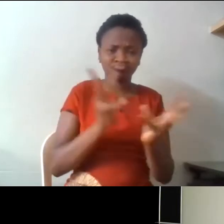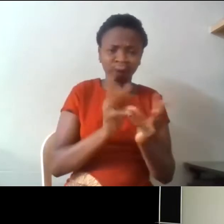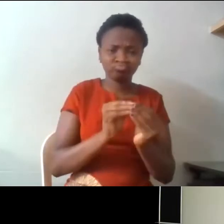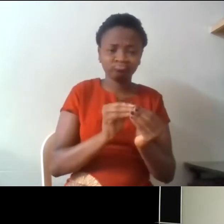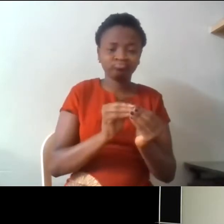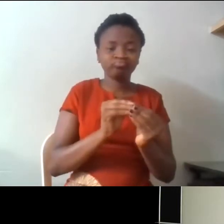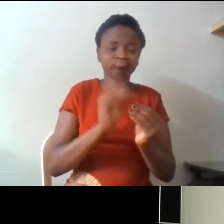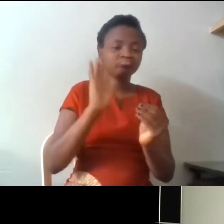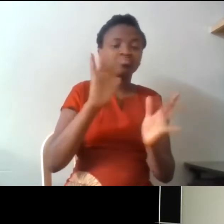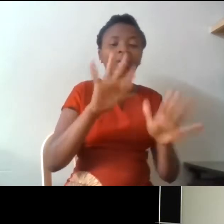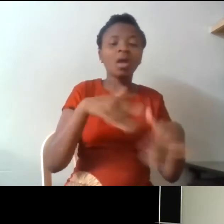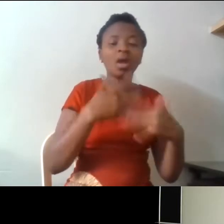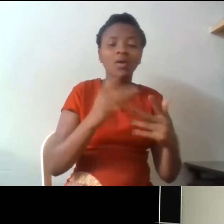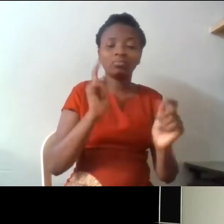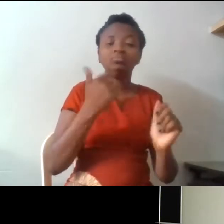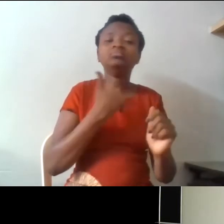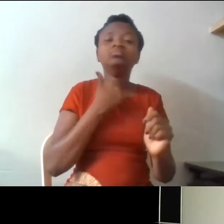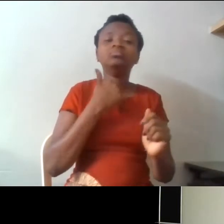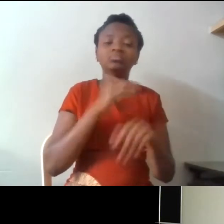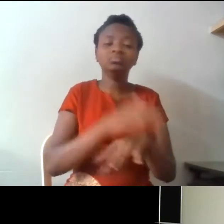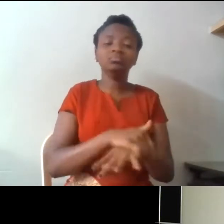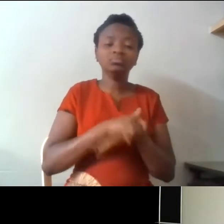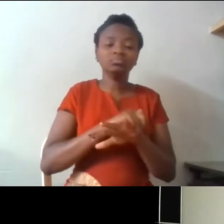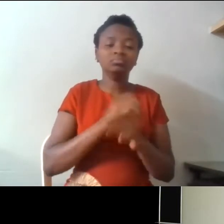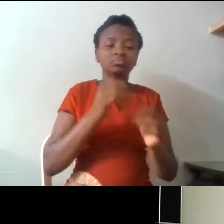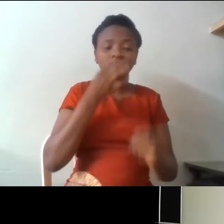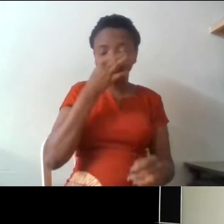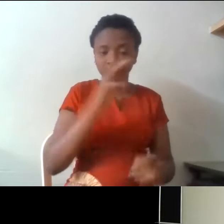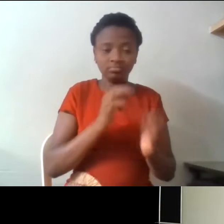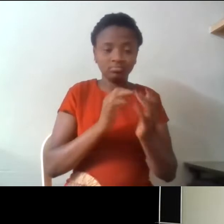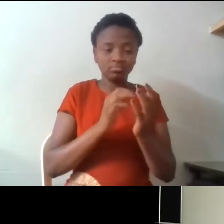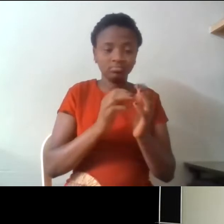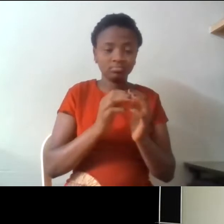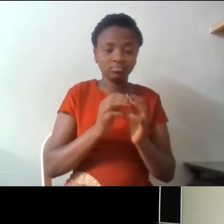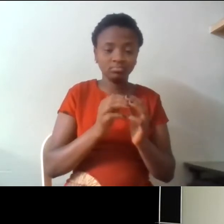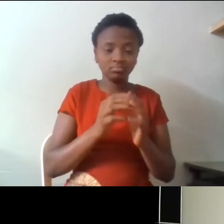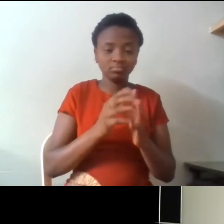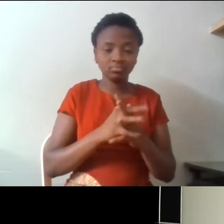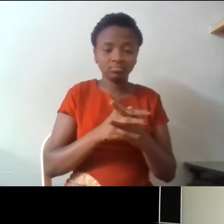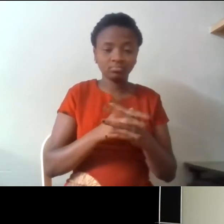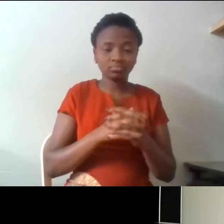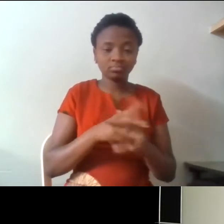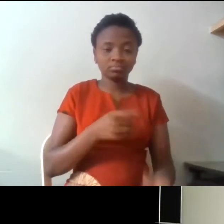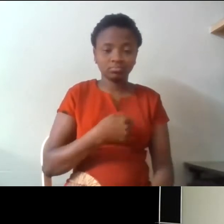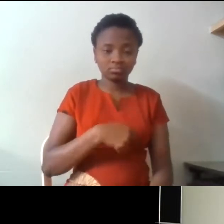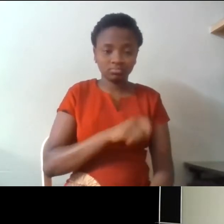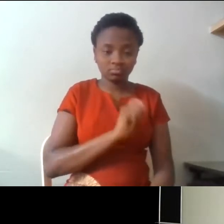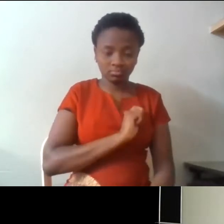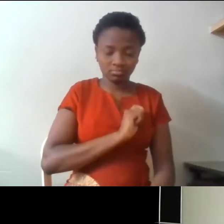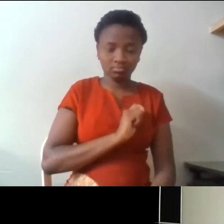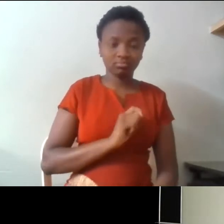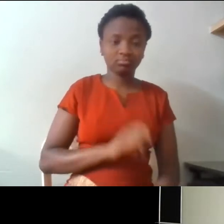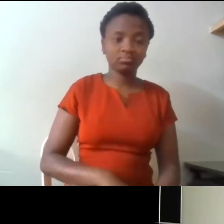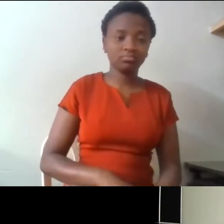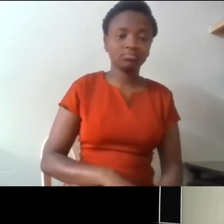make use of this resource that we have put it together for WBU members. Let me now